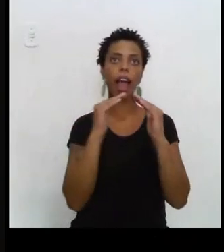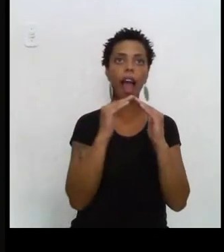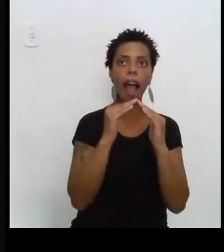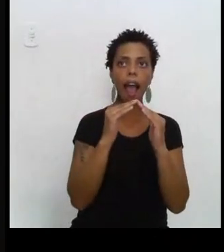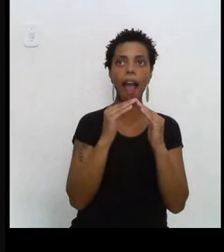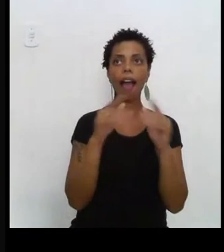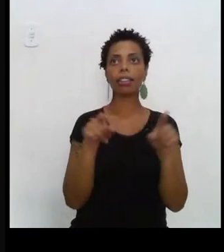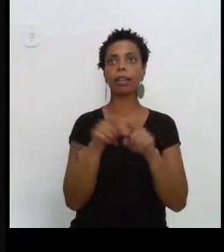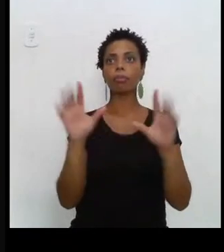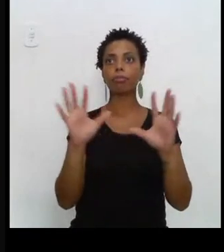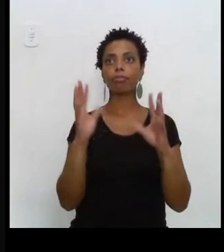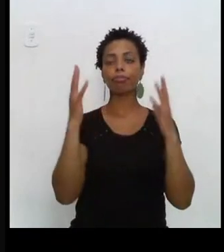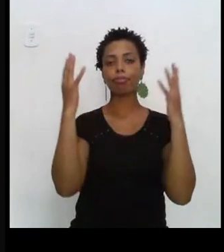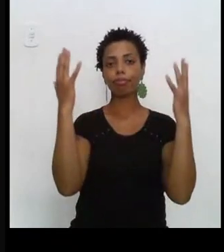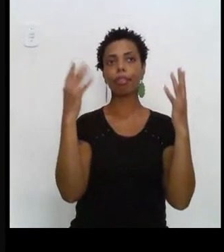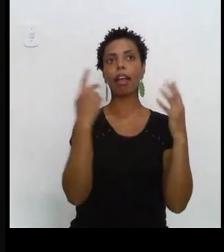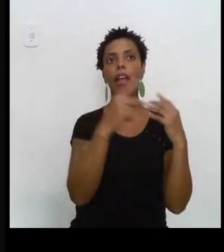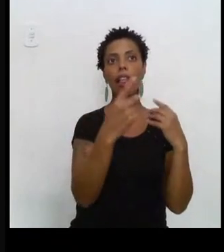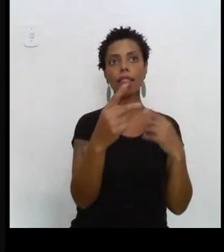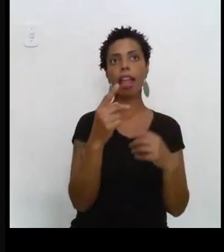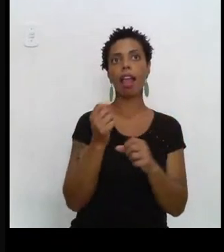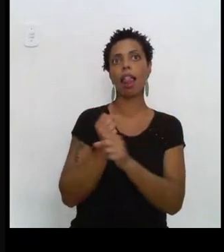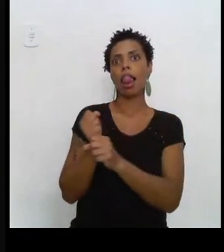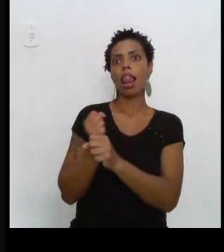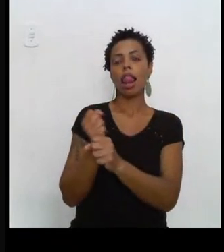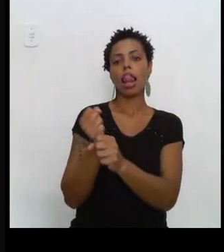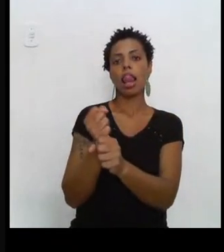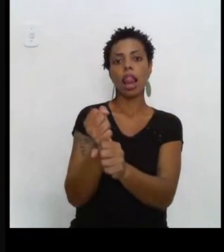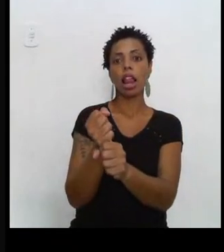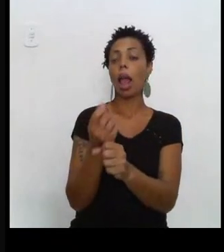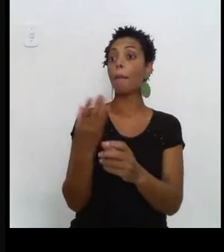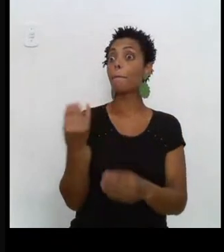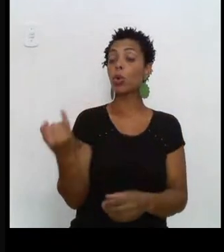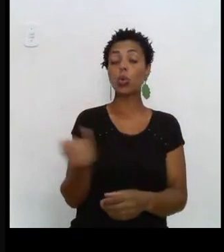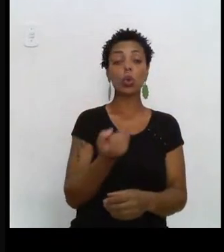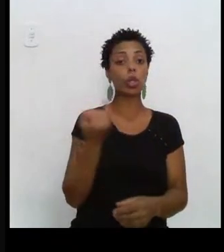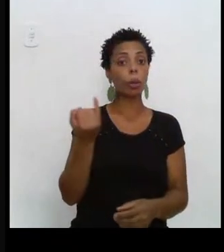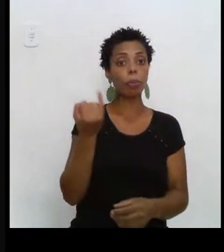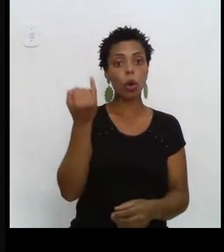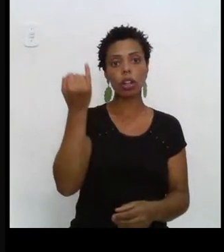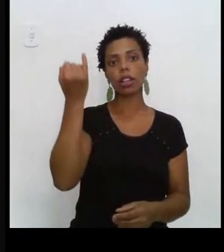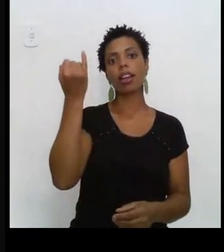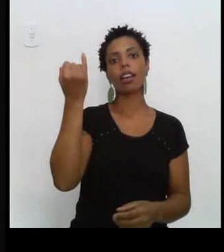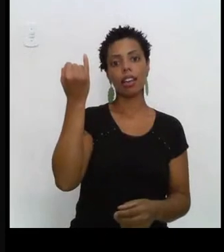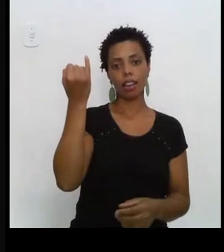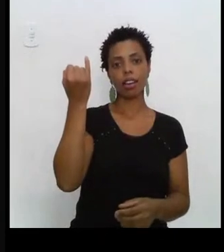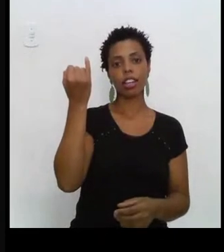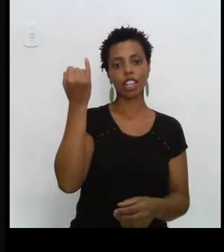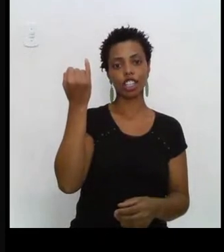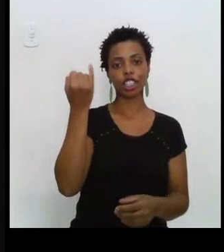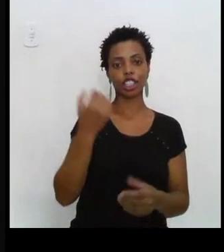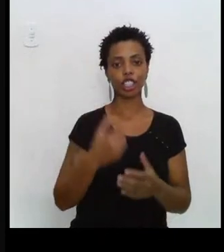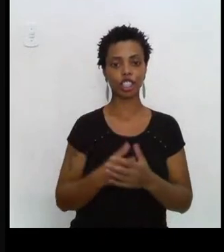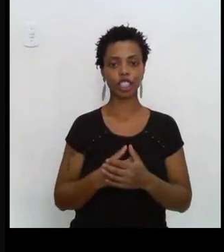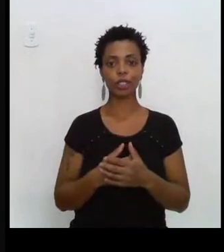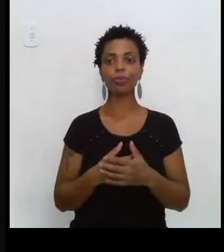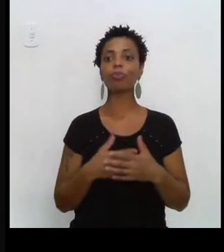was behind em português sou até que deixou de volta bem Tem ai ai